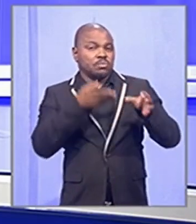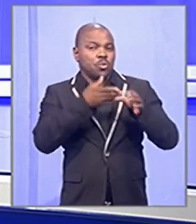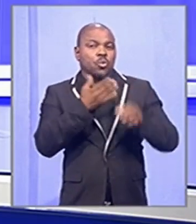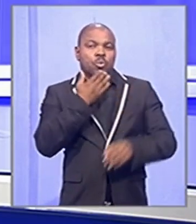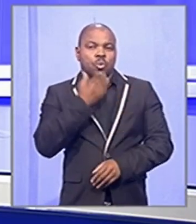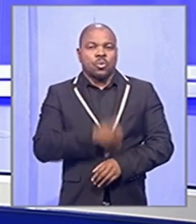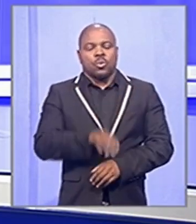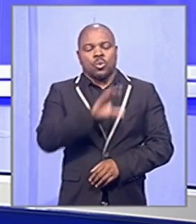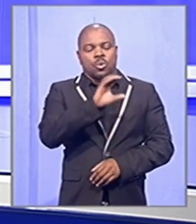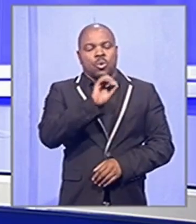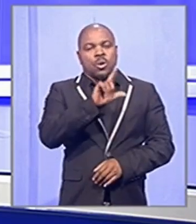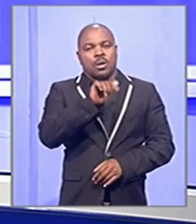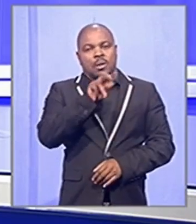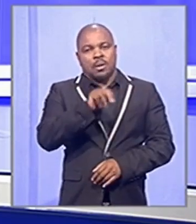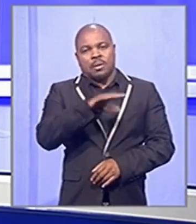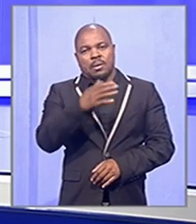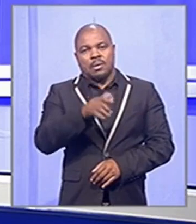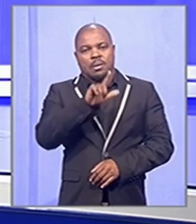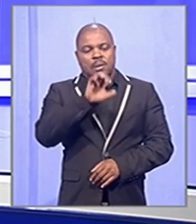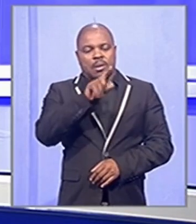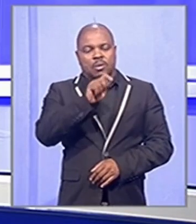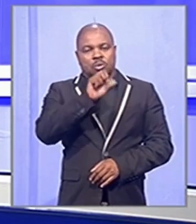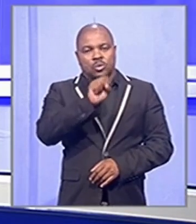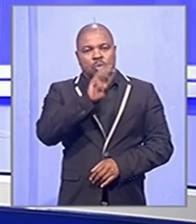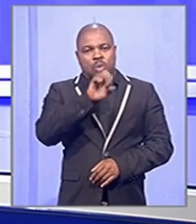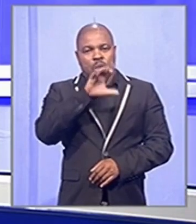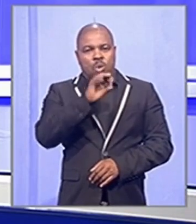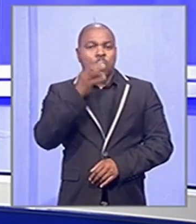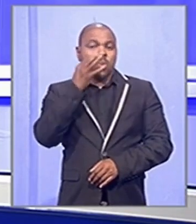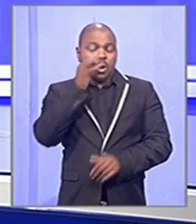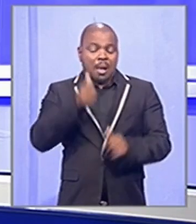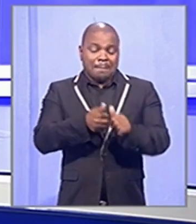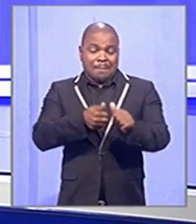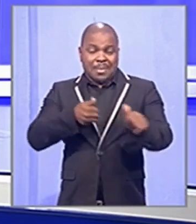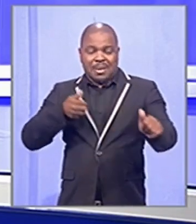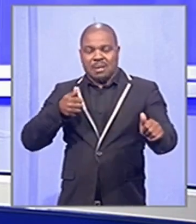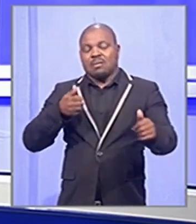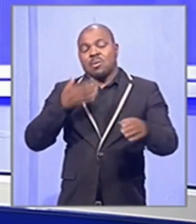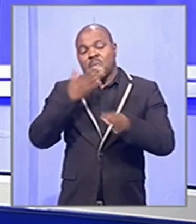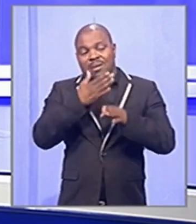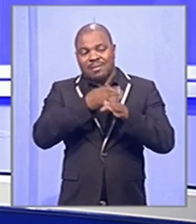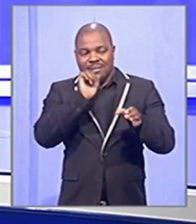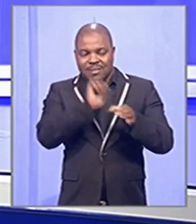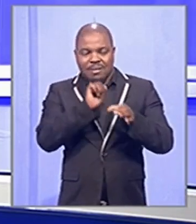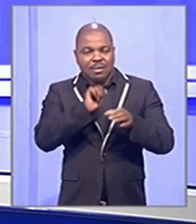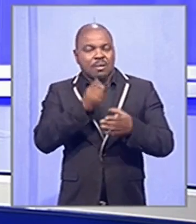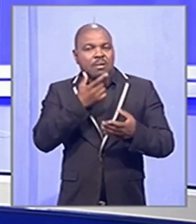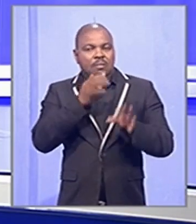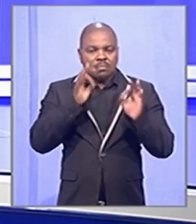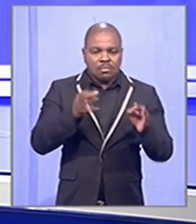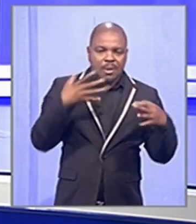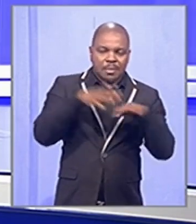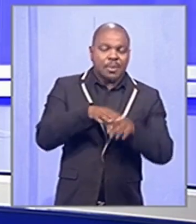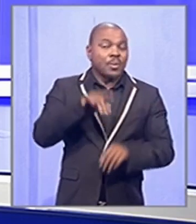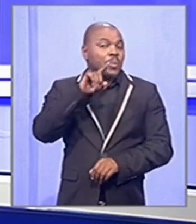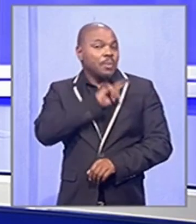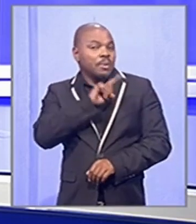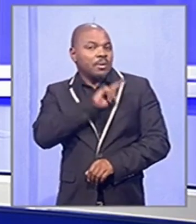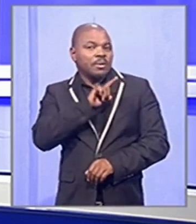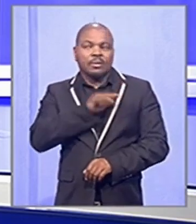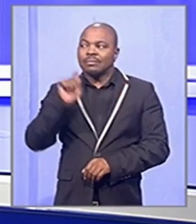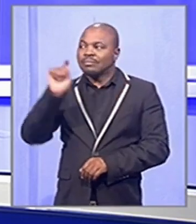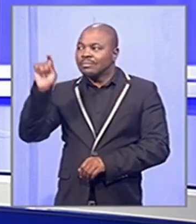ba di fetisetse ditokomane tsa bona tsohle ho bona hore letlole le tle le tsebe ho netefatsa hore ba sebeletswa hantle.